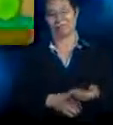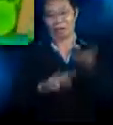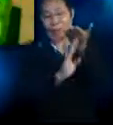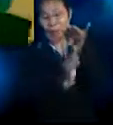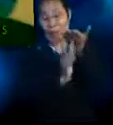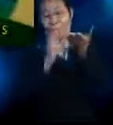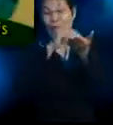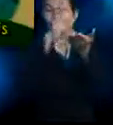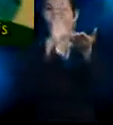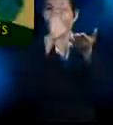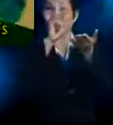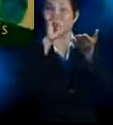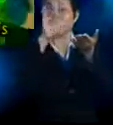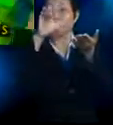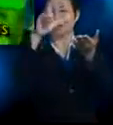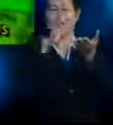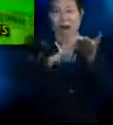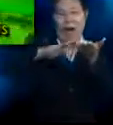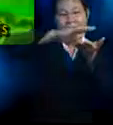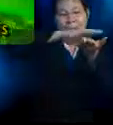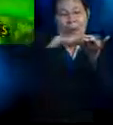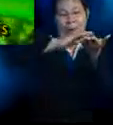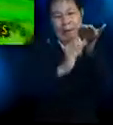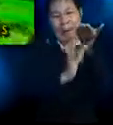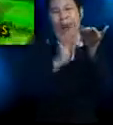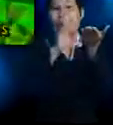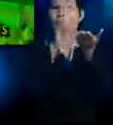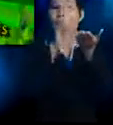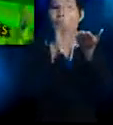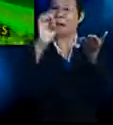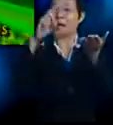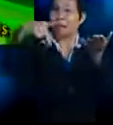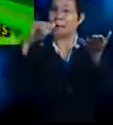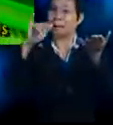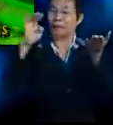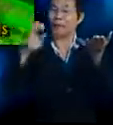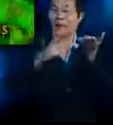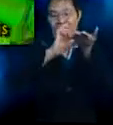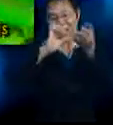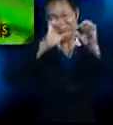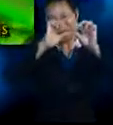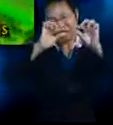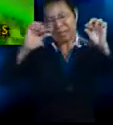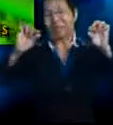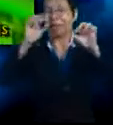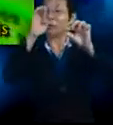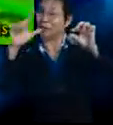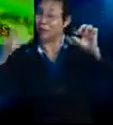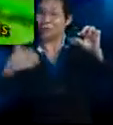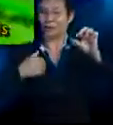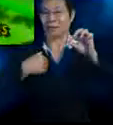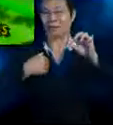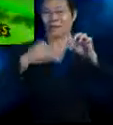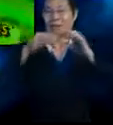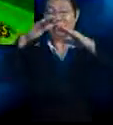Below the cuticle is the upper epidermis. It consists of a single layer of cell. It is thin